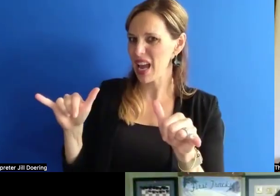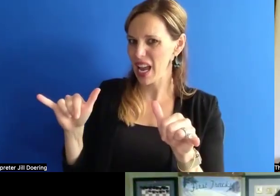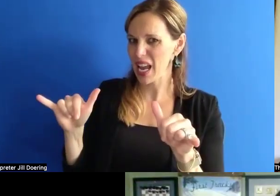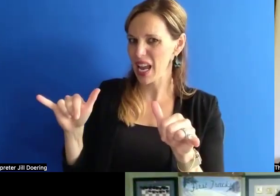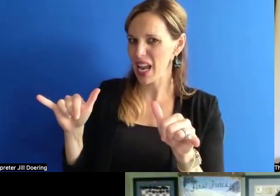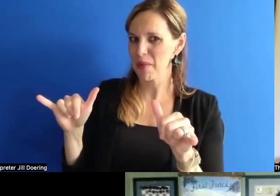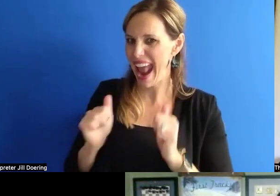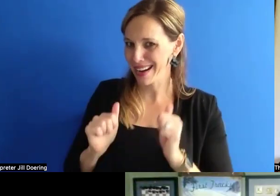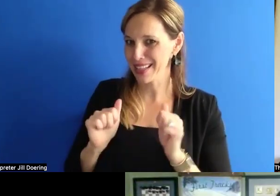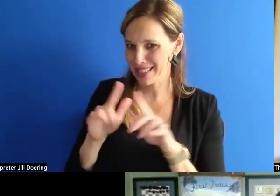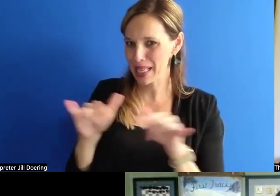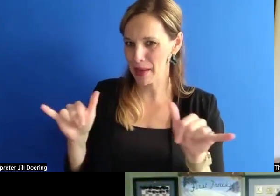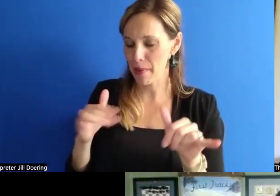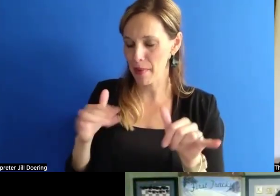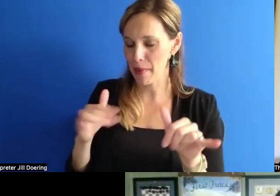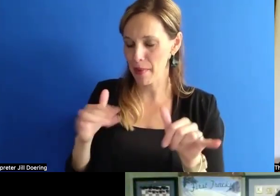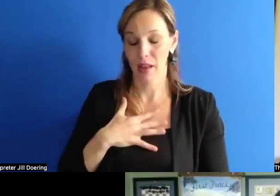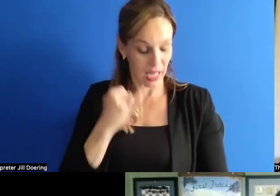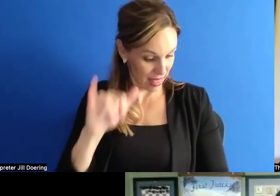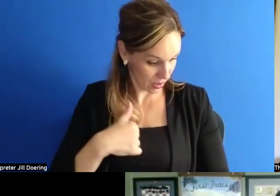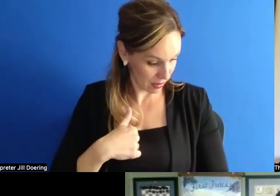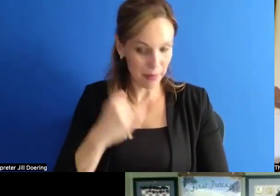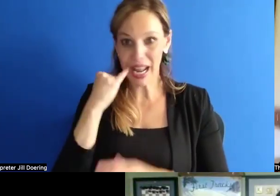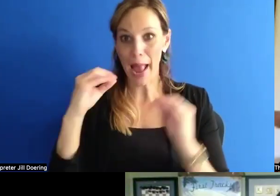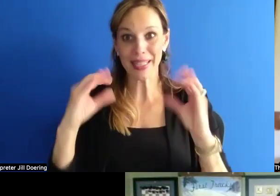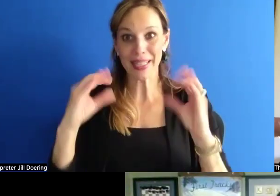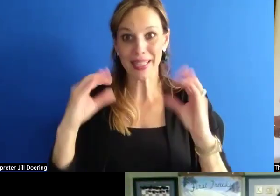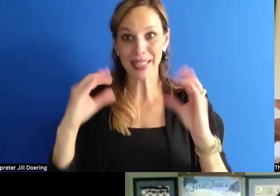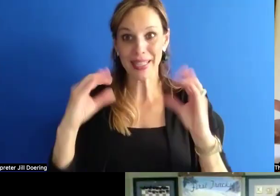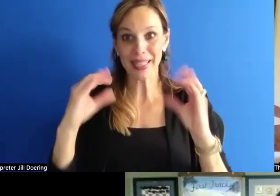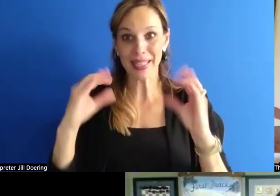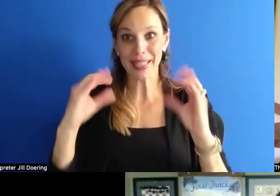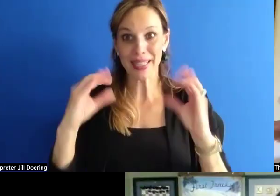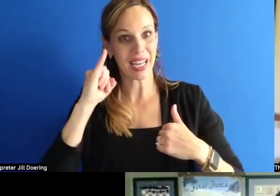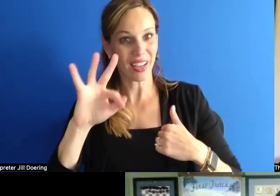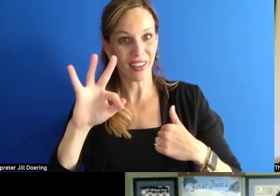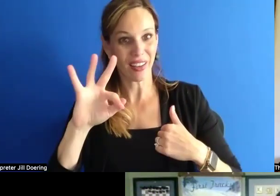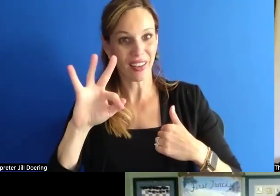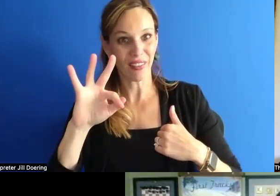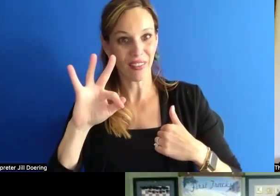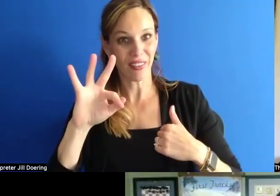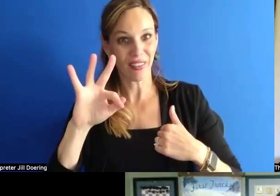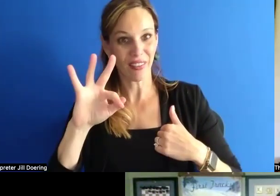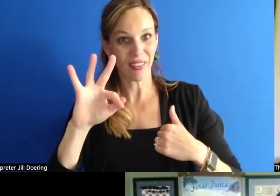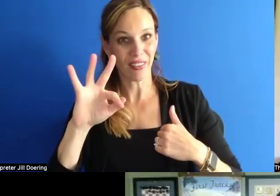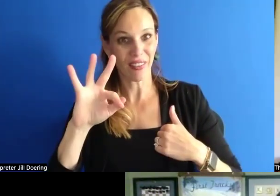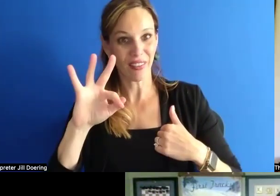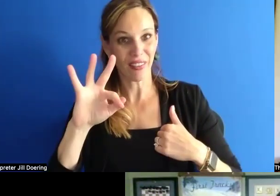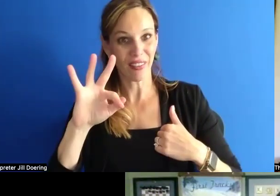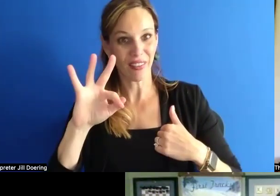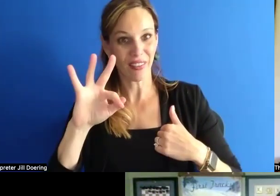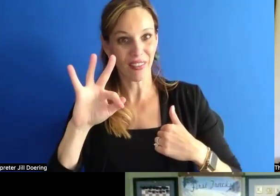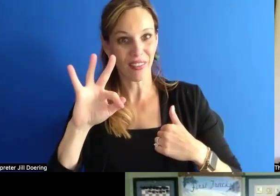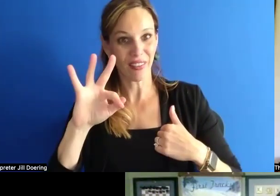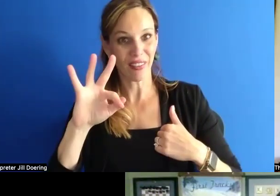okay, me, myself, as a teacher, if I lost someone in my family, I take 3 days off because, the grief and all